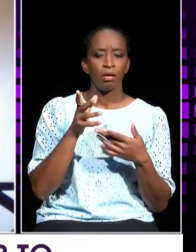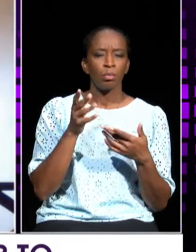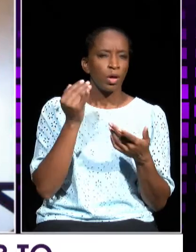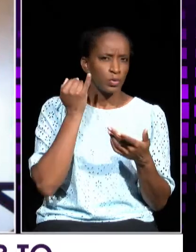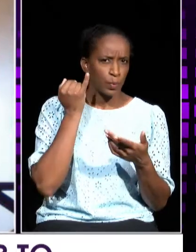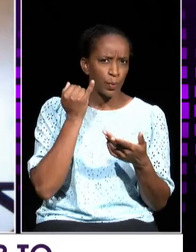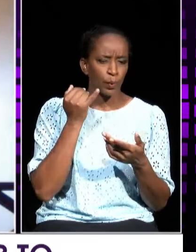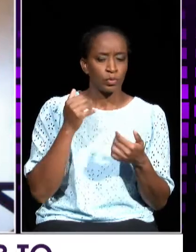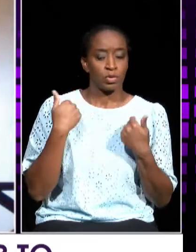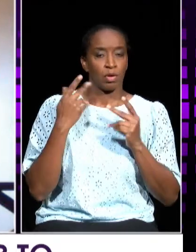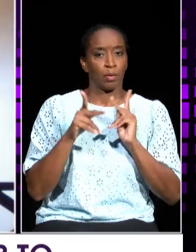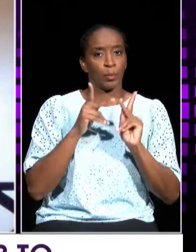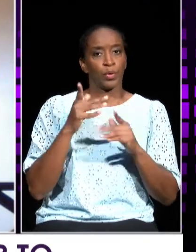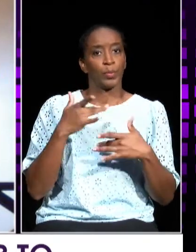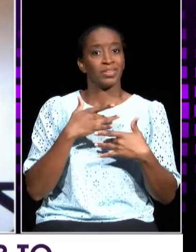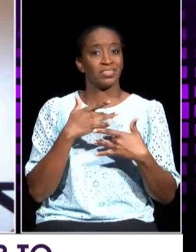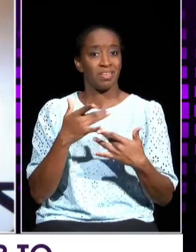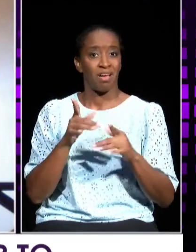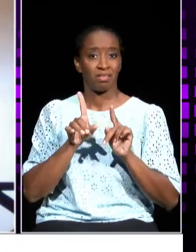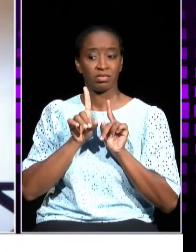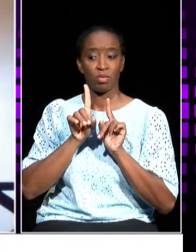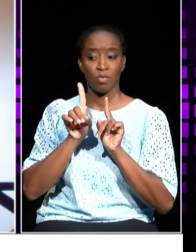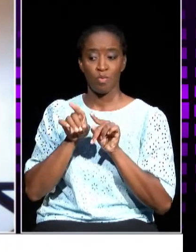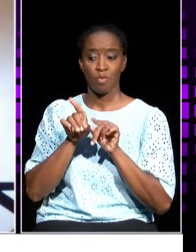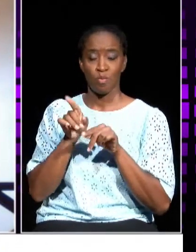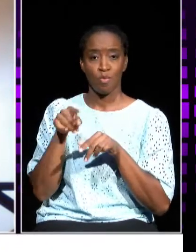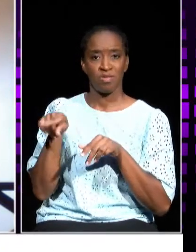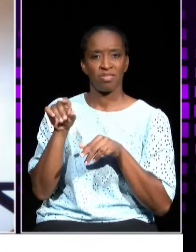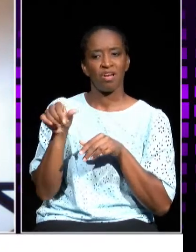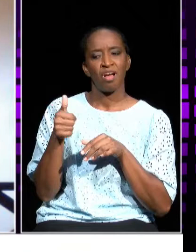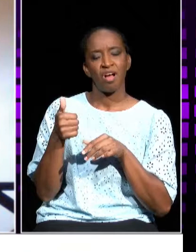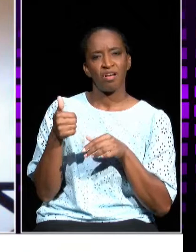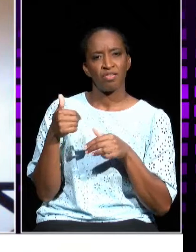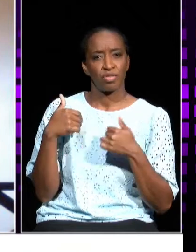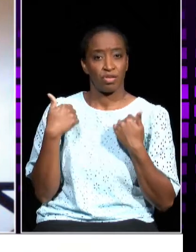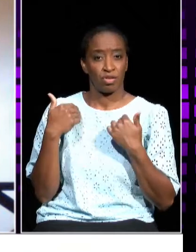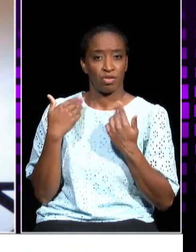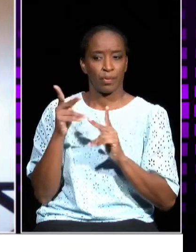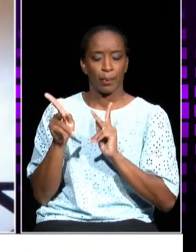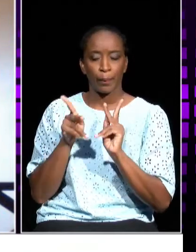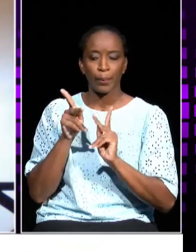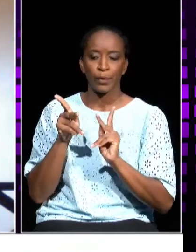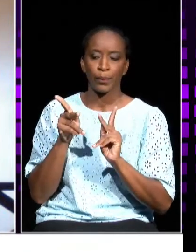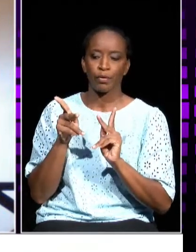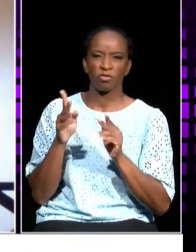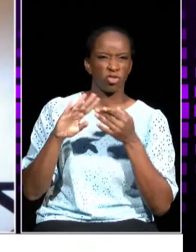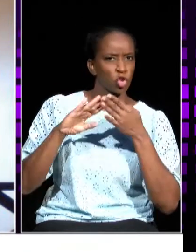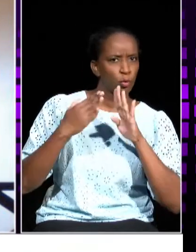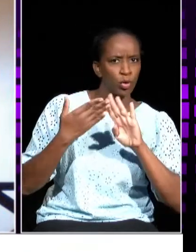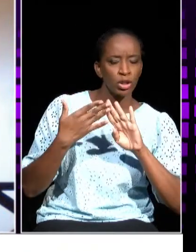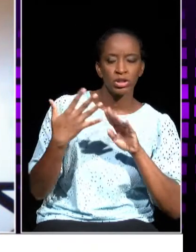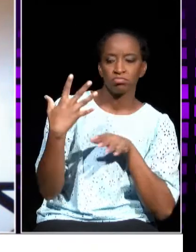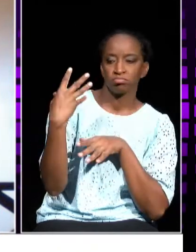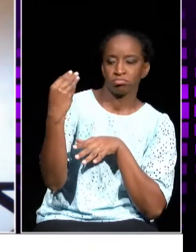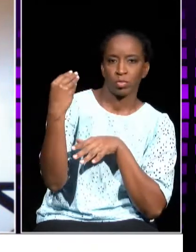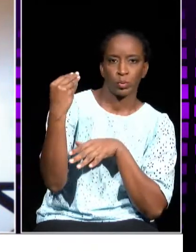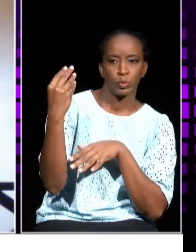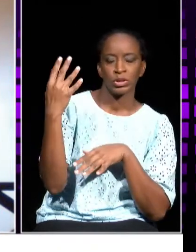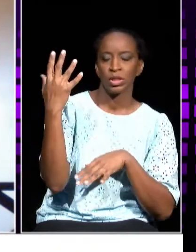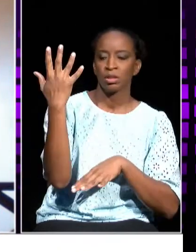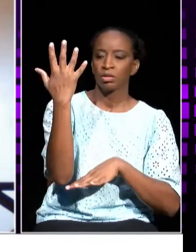there to teach our young people about choices, and also to say to them that choice, along with choices